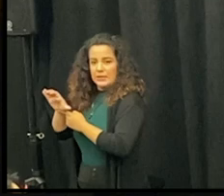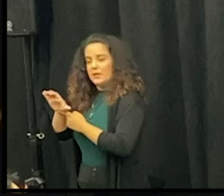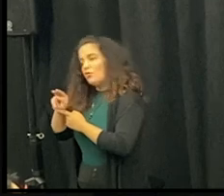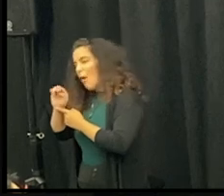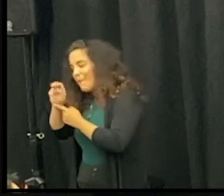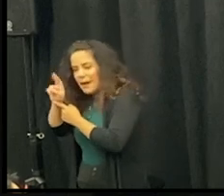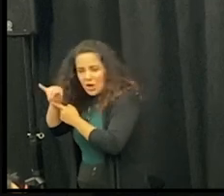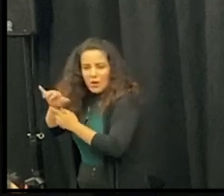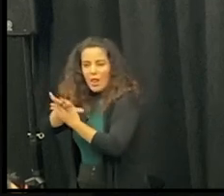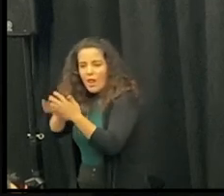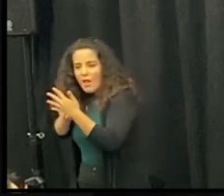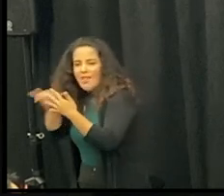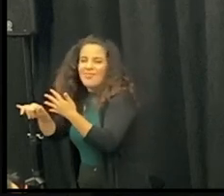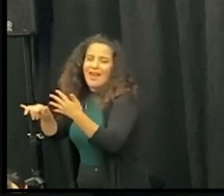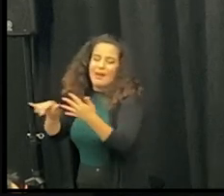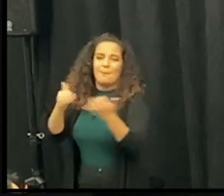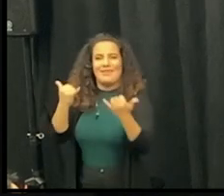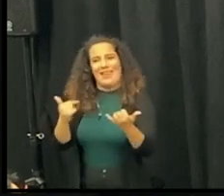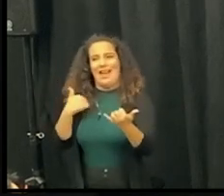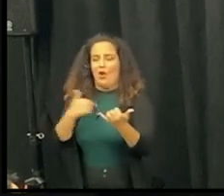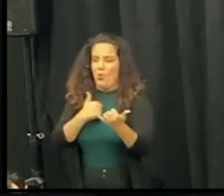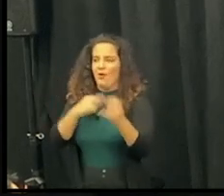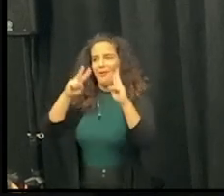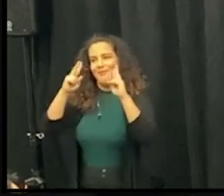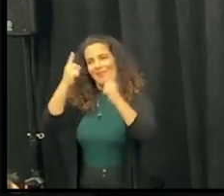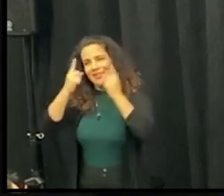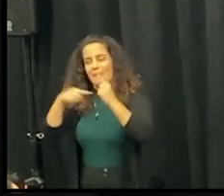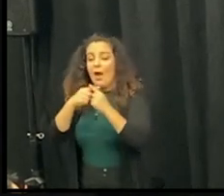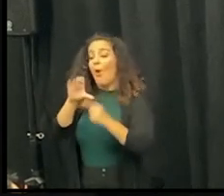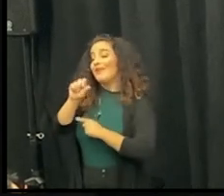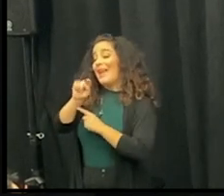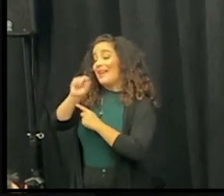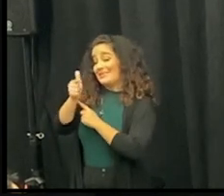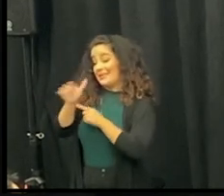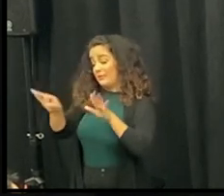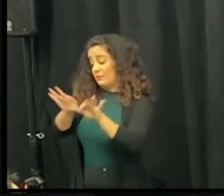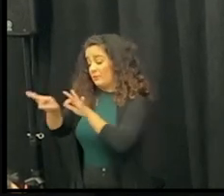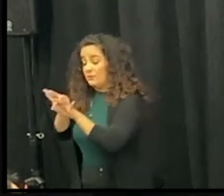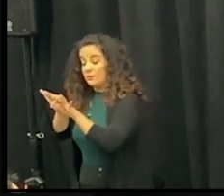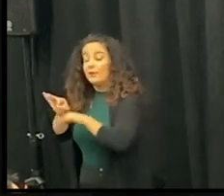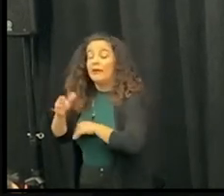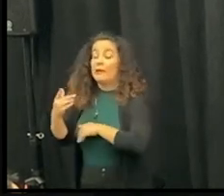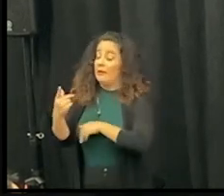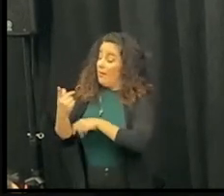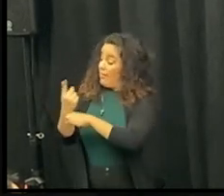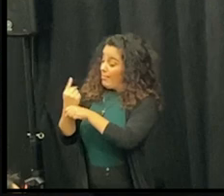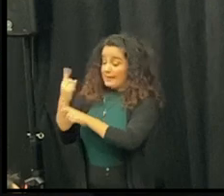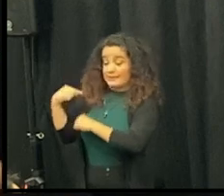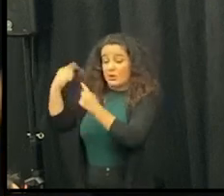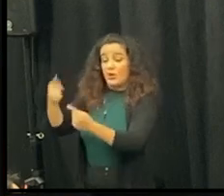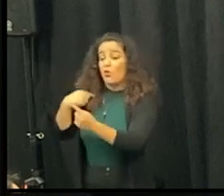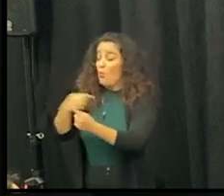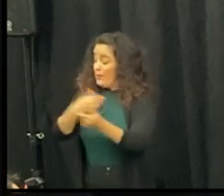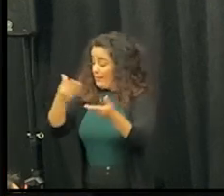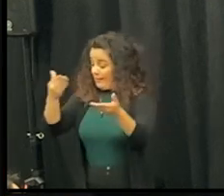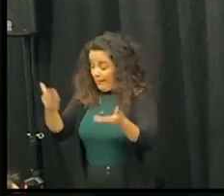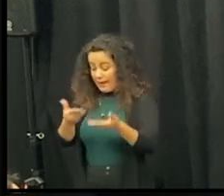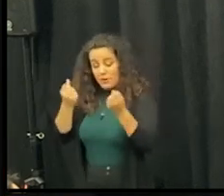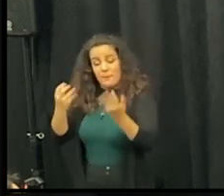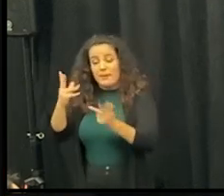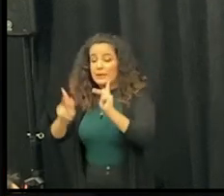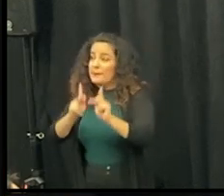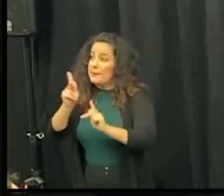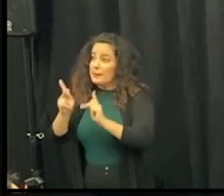lot of very deep conversations that we're facing. And I will say that in the last year, we've hired a lawyer for the first time because we have had